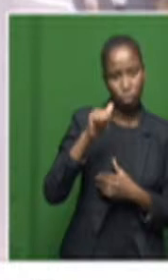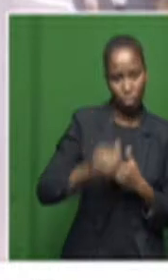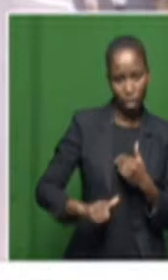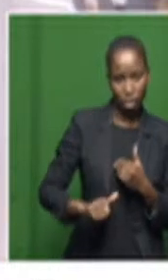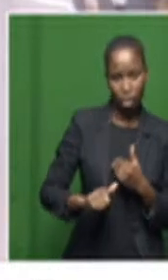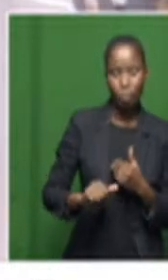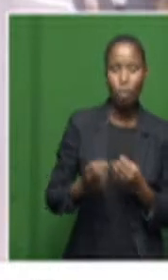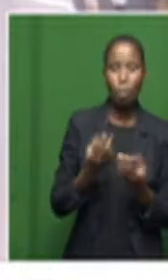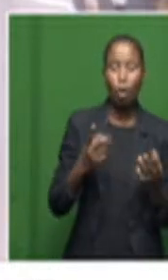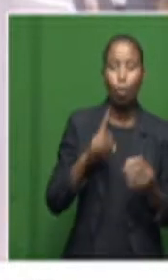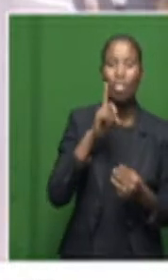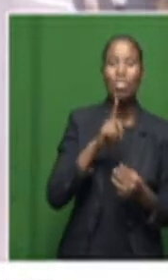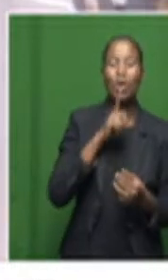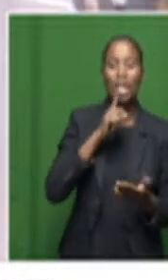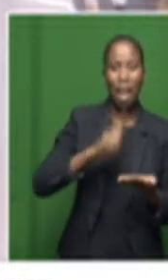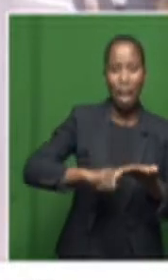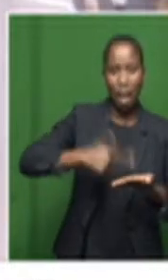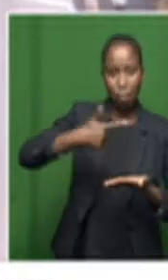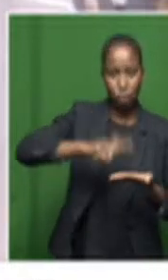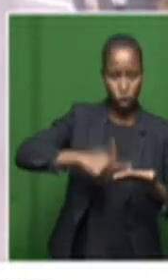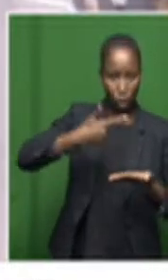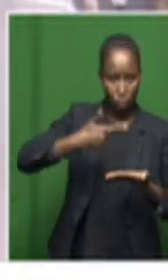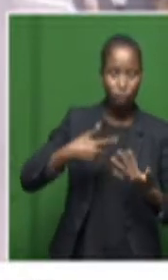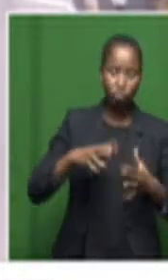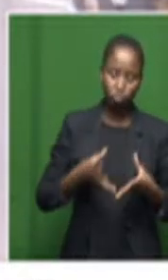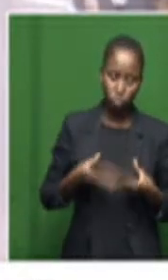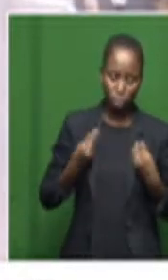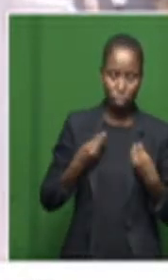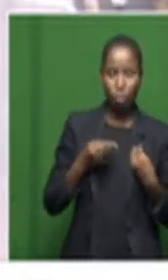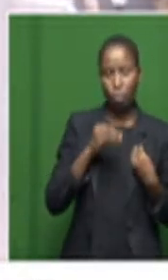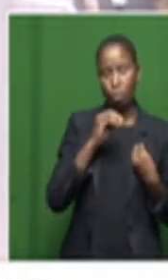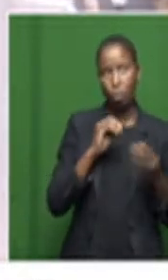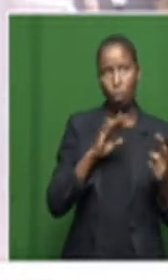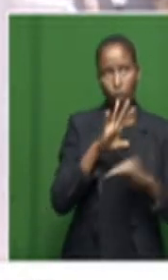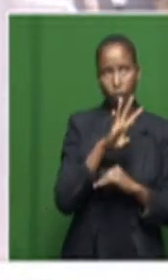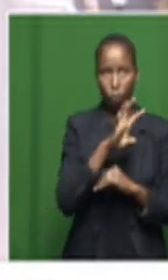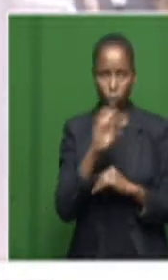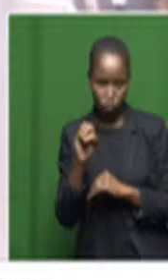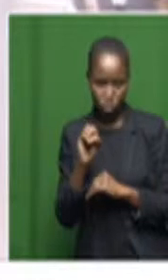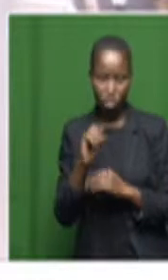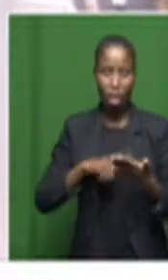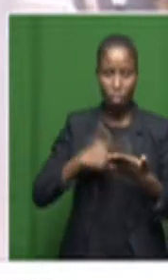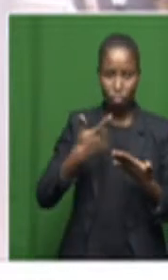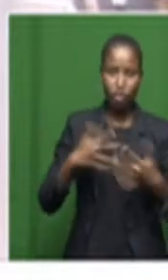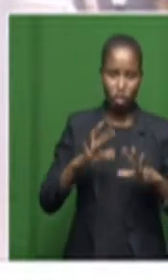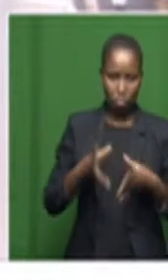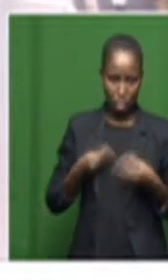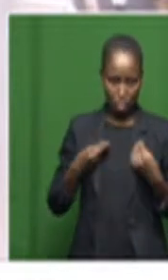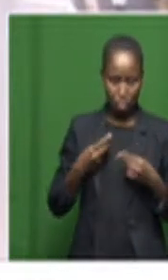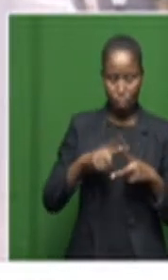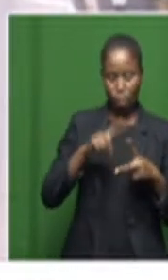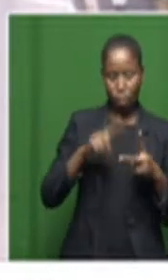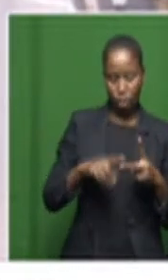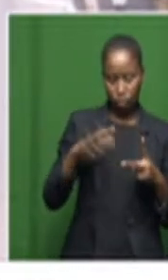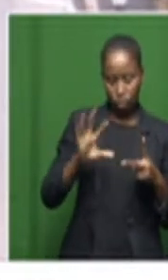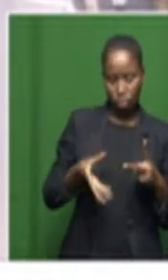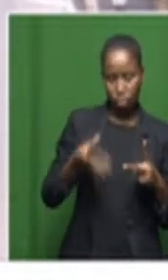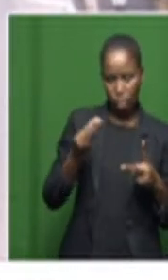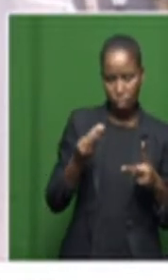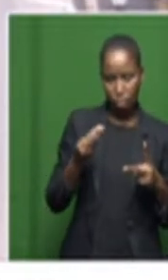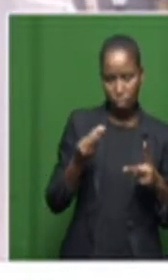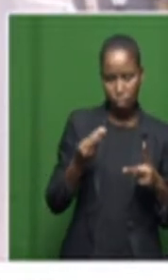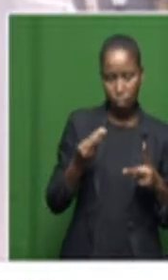of 1,000 laptops. We have received more than 400 at the moment. And we've also received